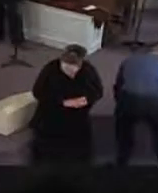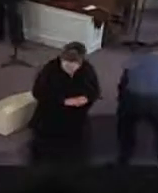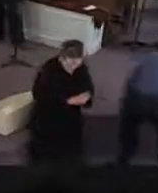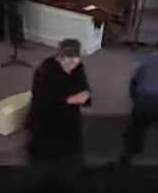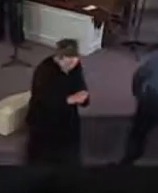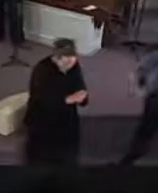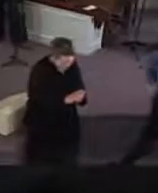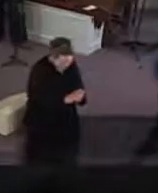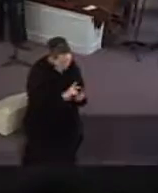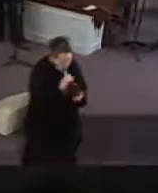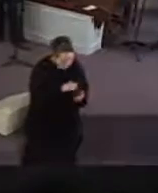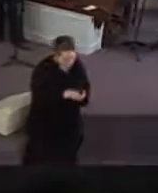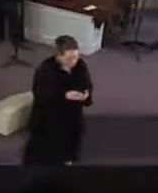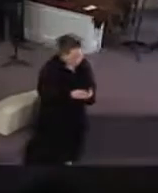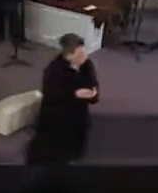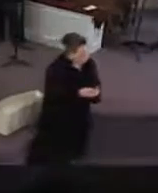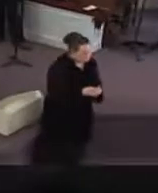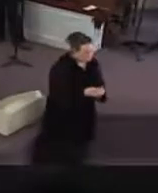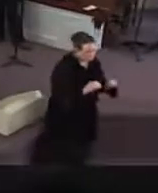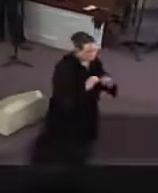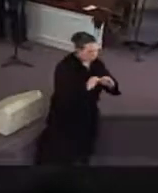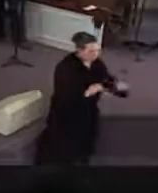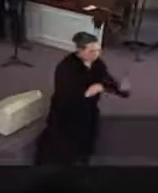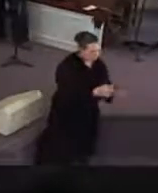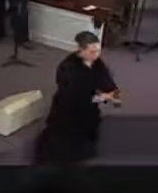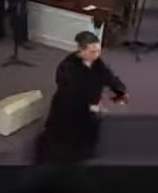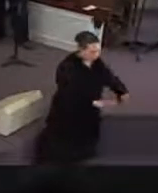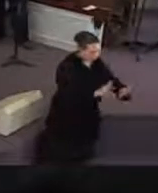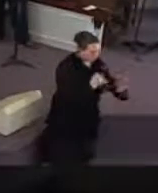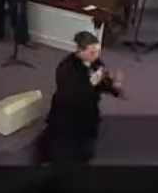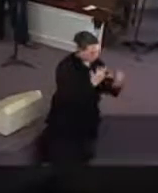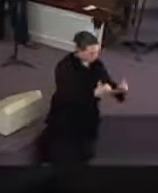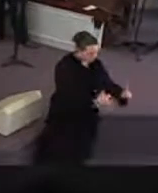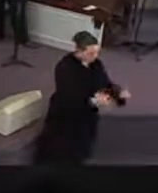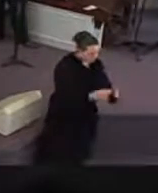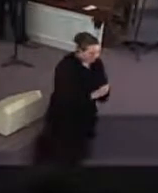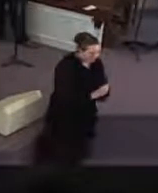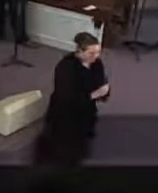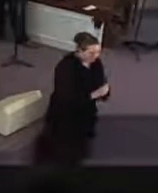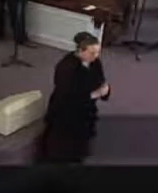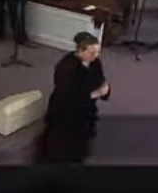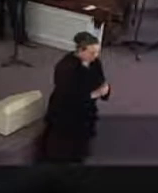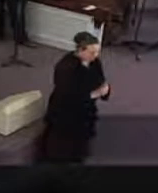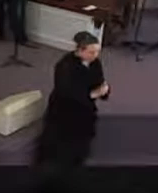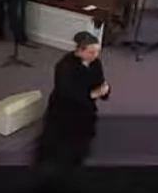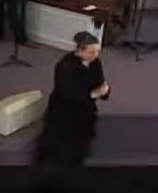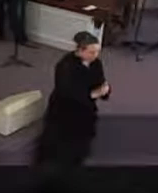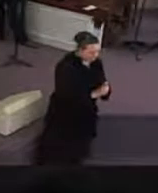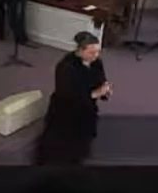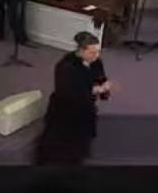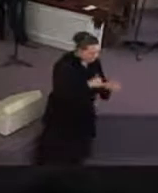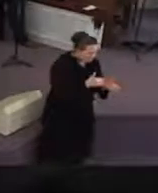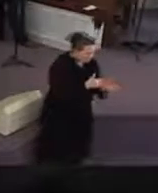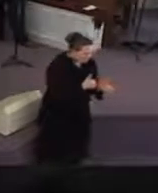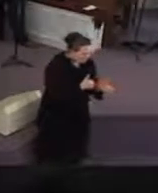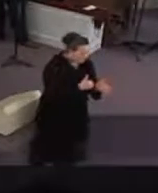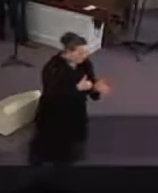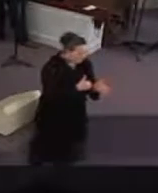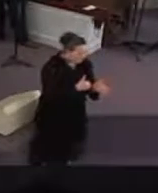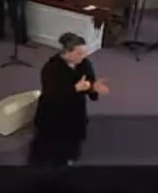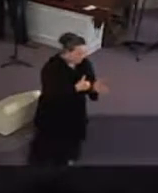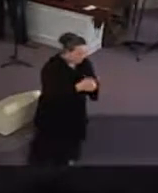There's absolutely nothing more important for us today than to take advantage of